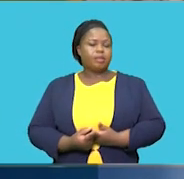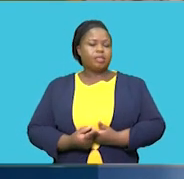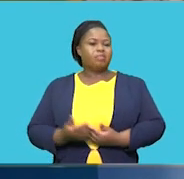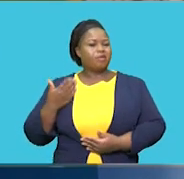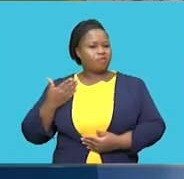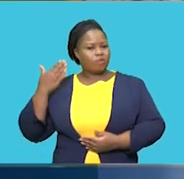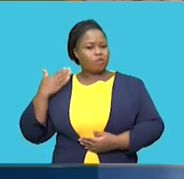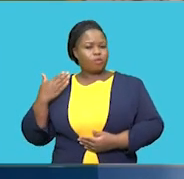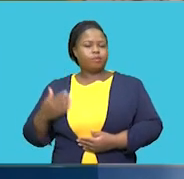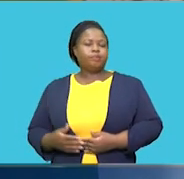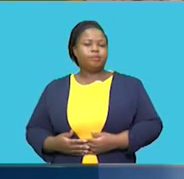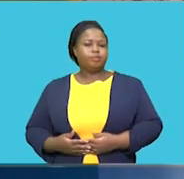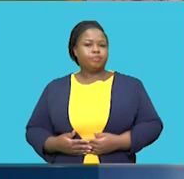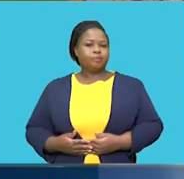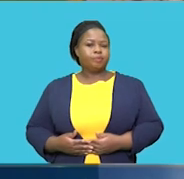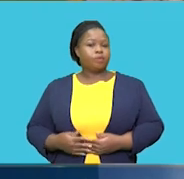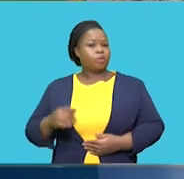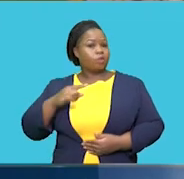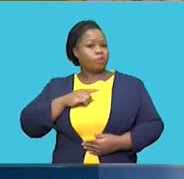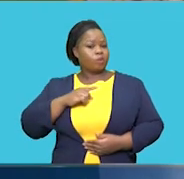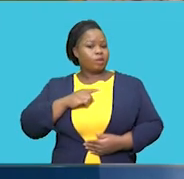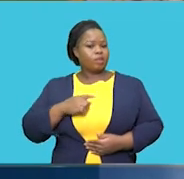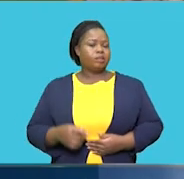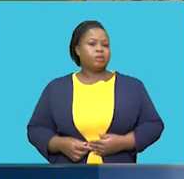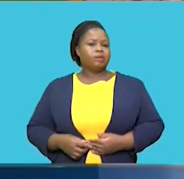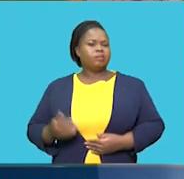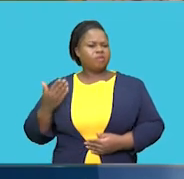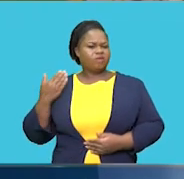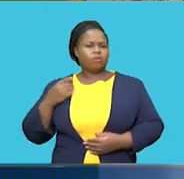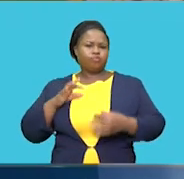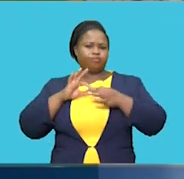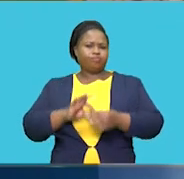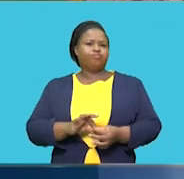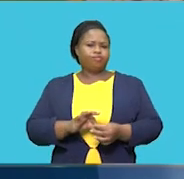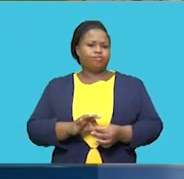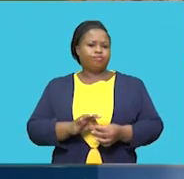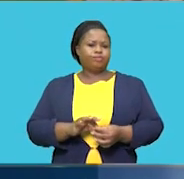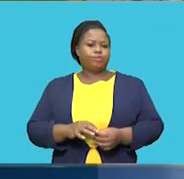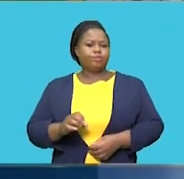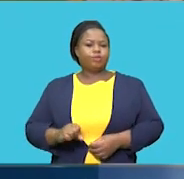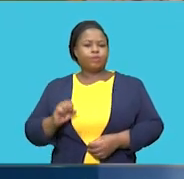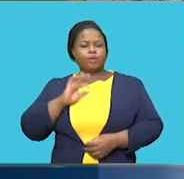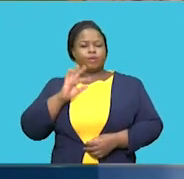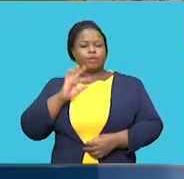We committed the mistakes because we were committed to build a better life for all our people.